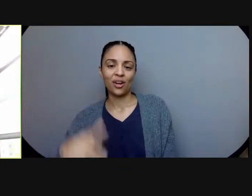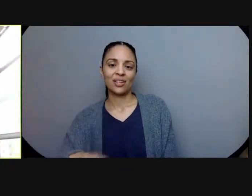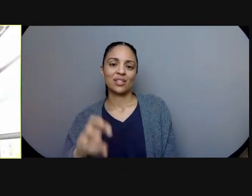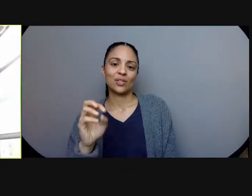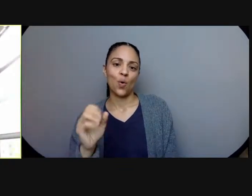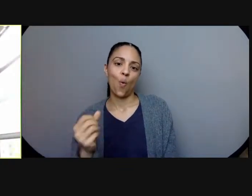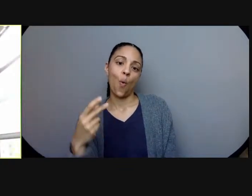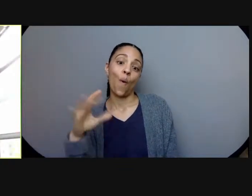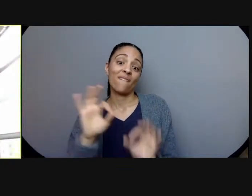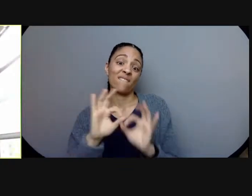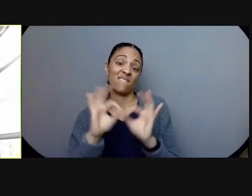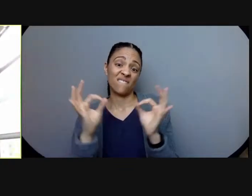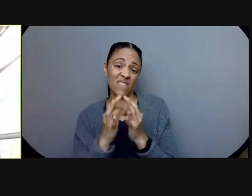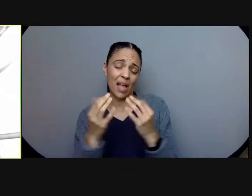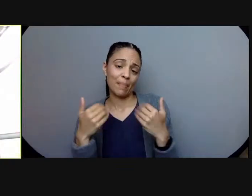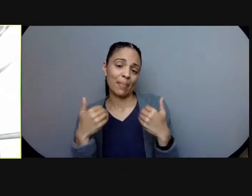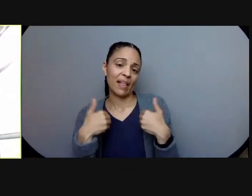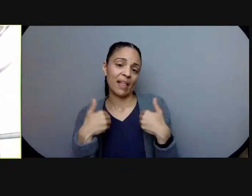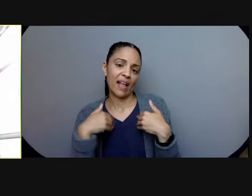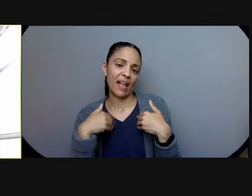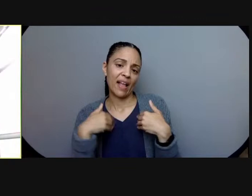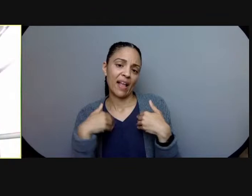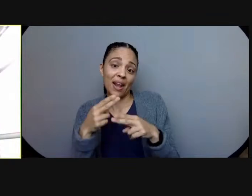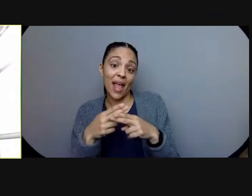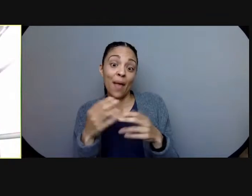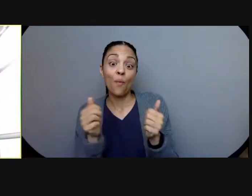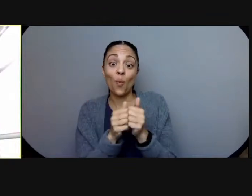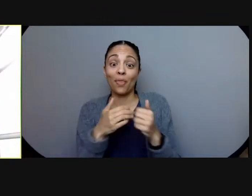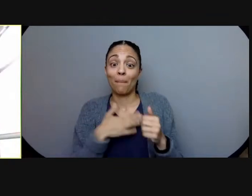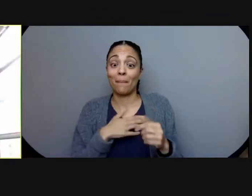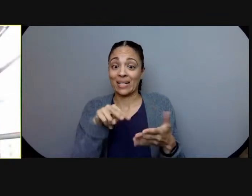the name is Cricket. I'm